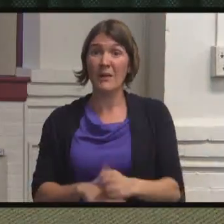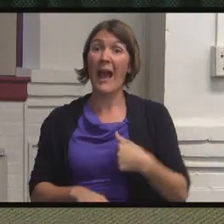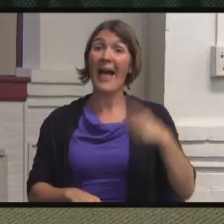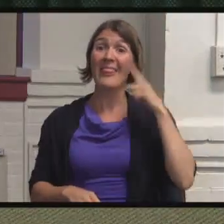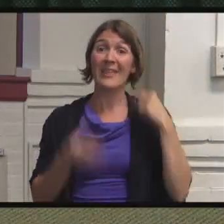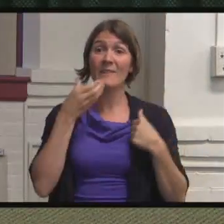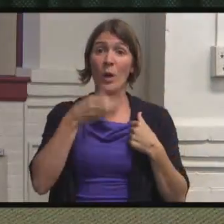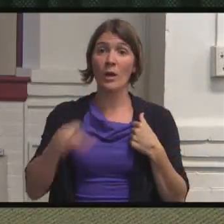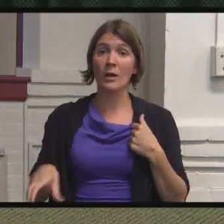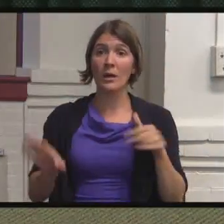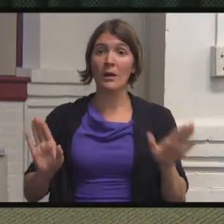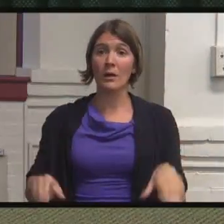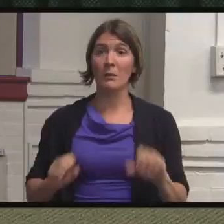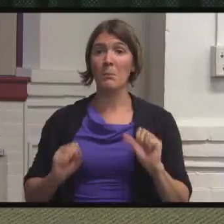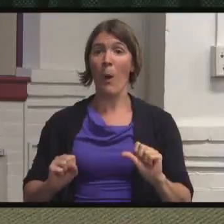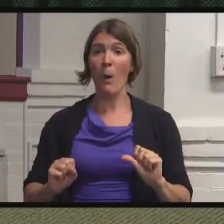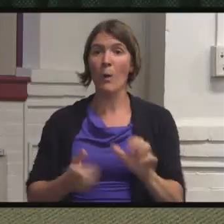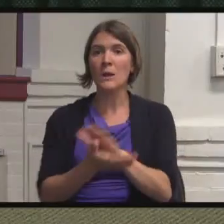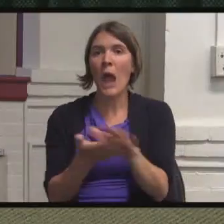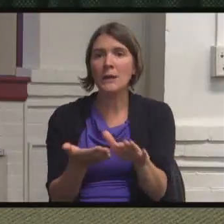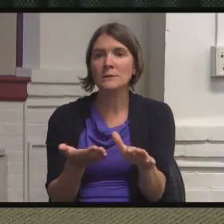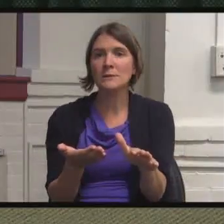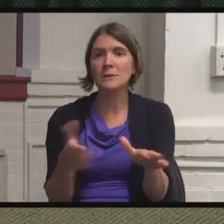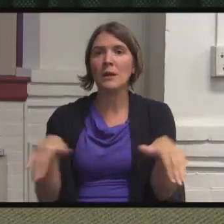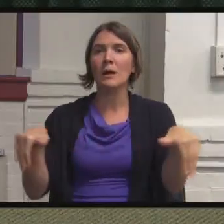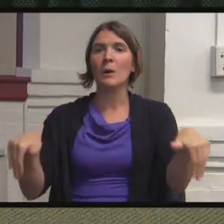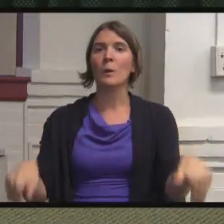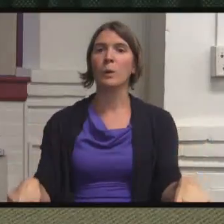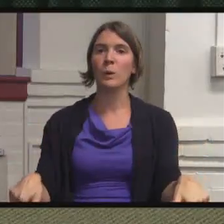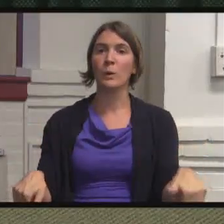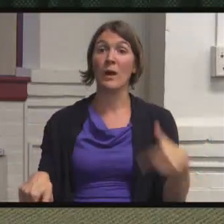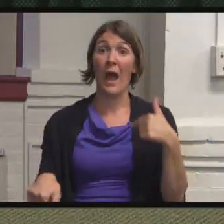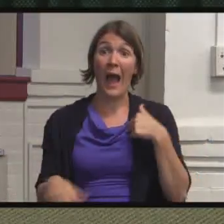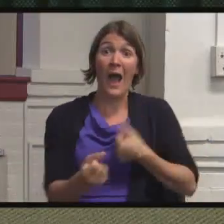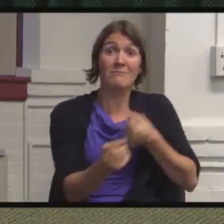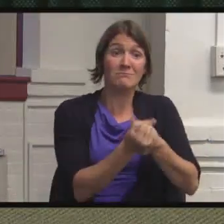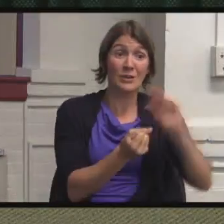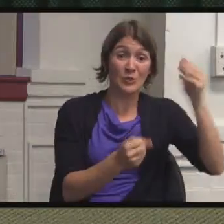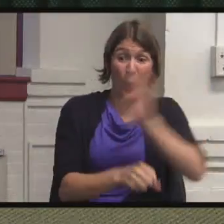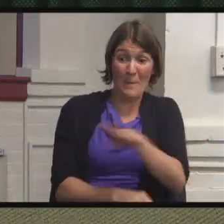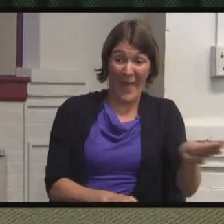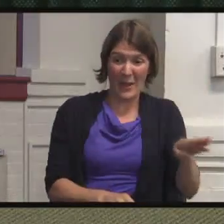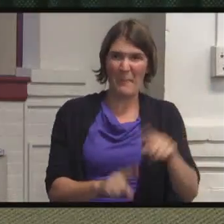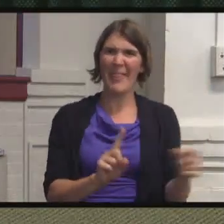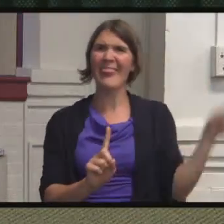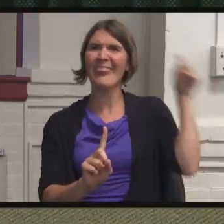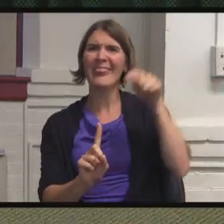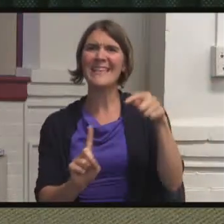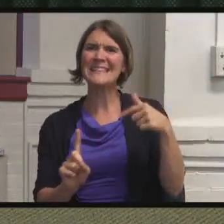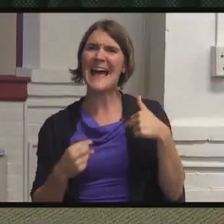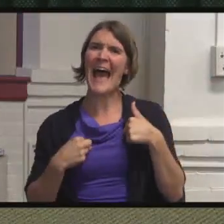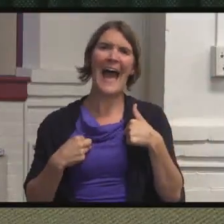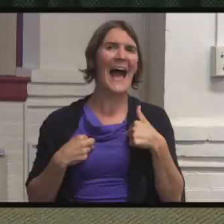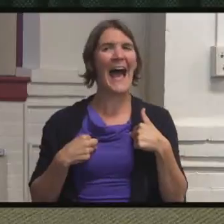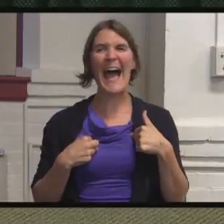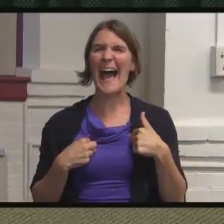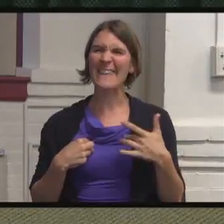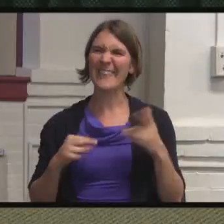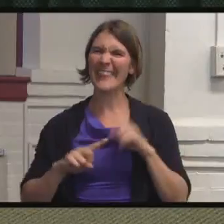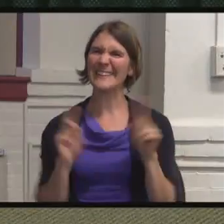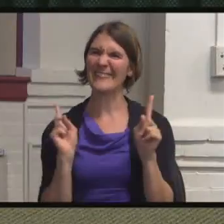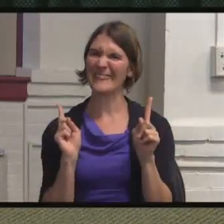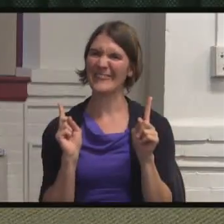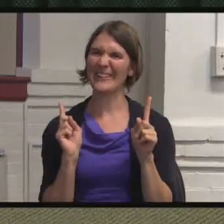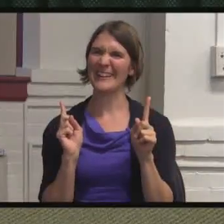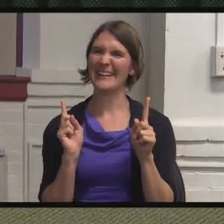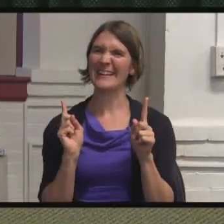think that part of, and I was absolutely in favor of the solar panels, but I feel very differently about this particular issue because